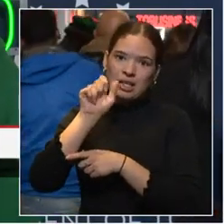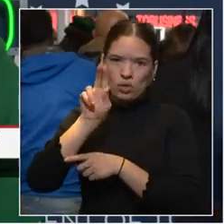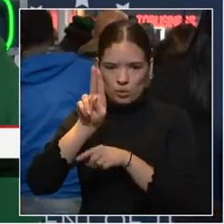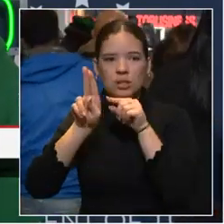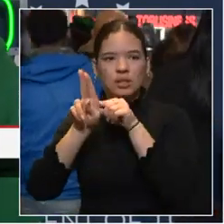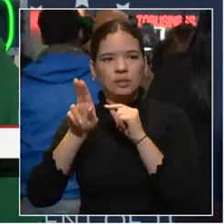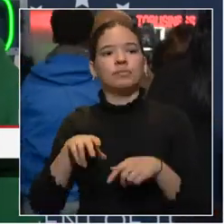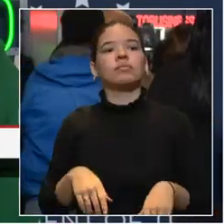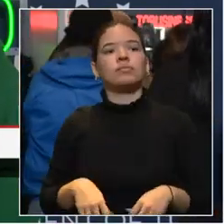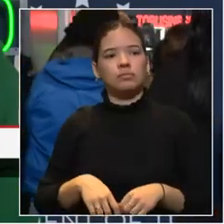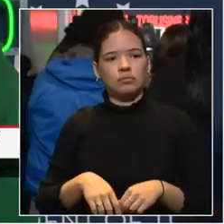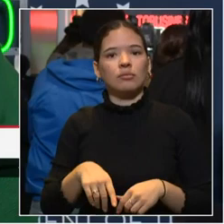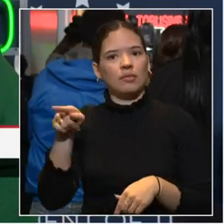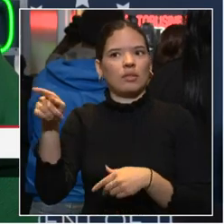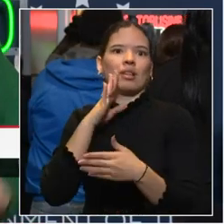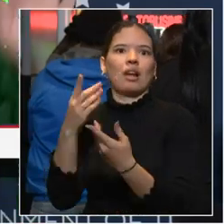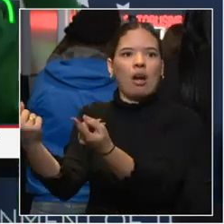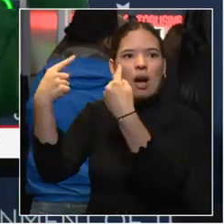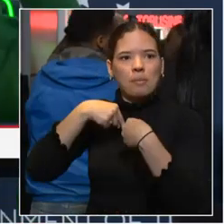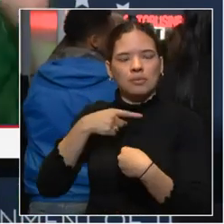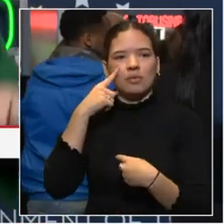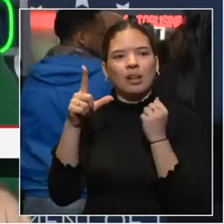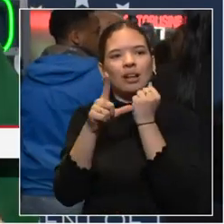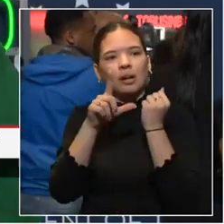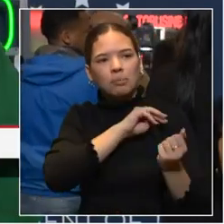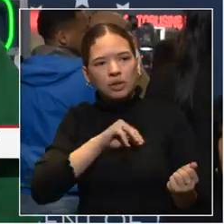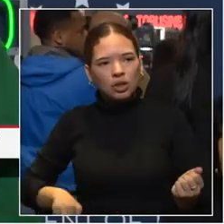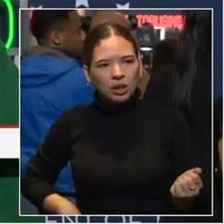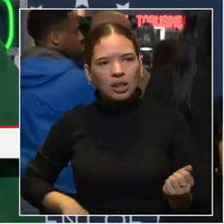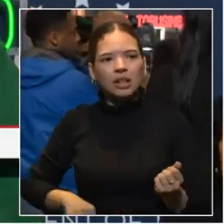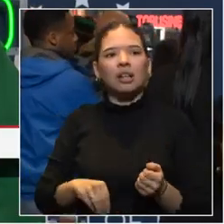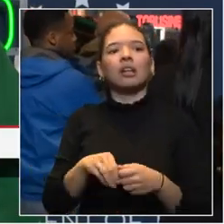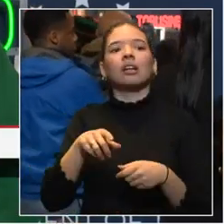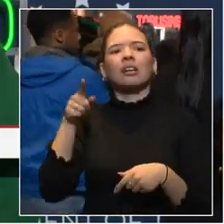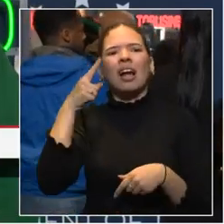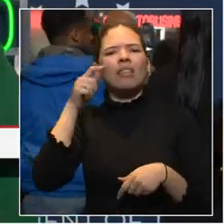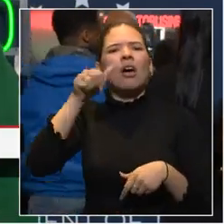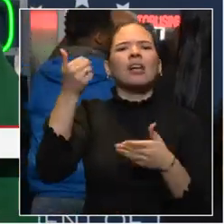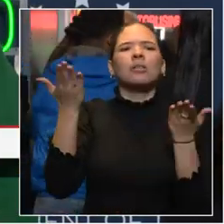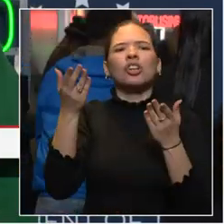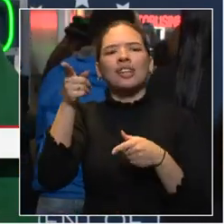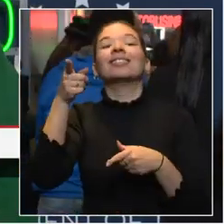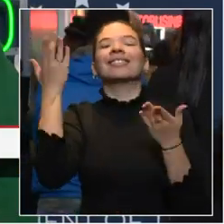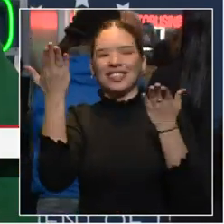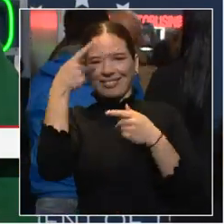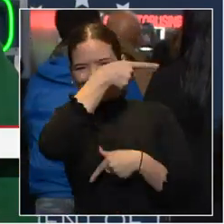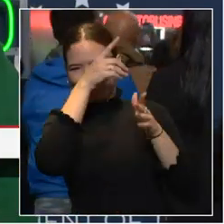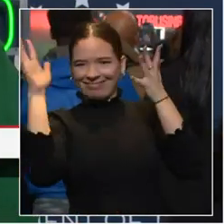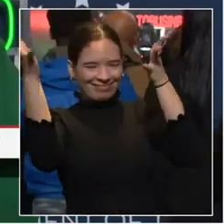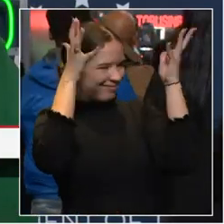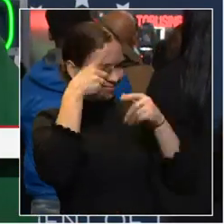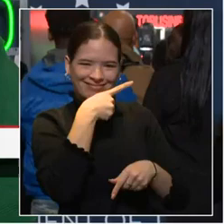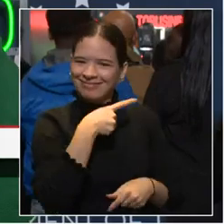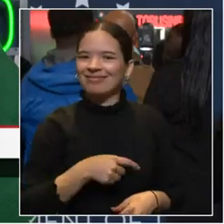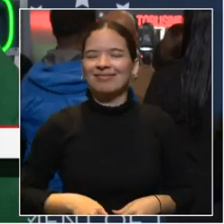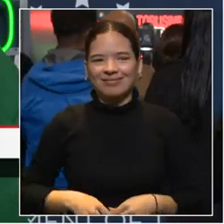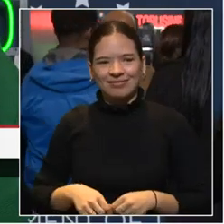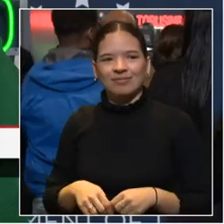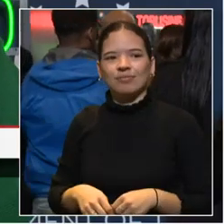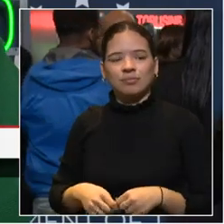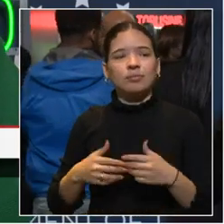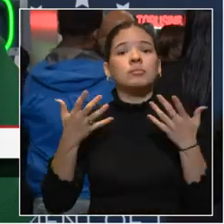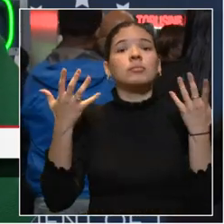believe Deputy Mayor Kine. Thank you, Deputy Mayor Kine. And I think we